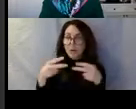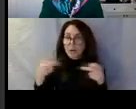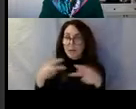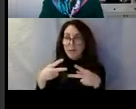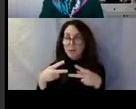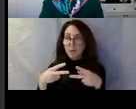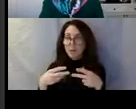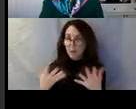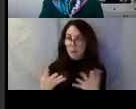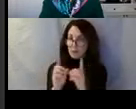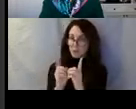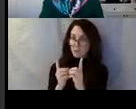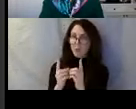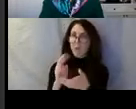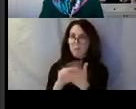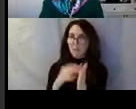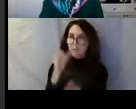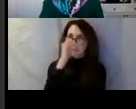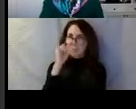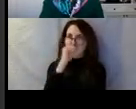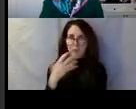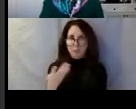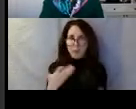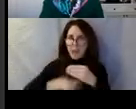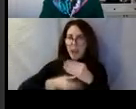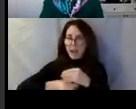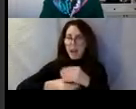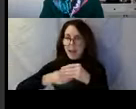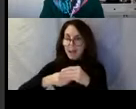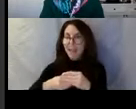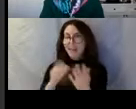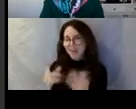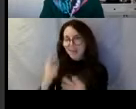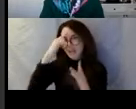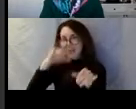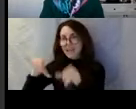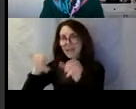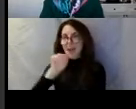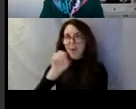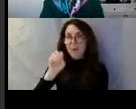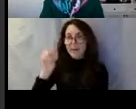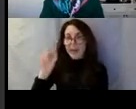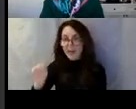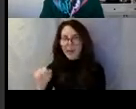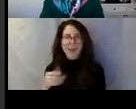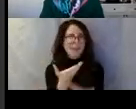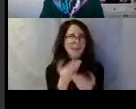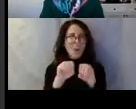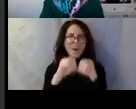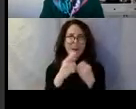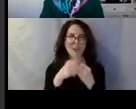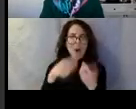something that digital has really empowered. And obviously think about AODA standards and all the other things that organizations already knew they should be doing. This seems